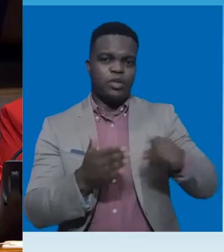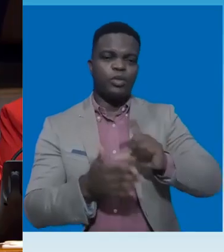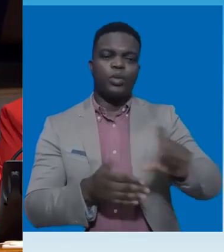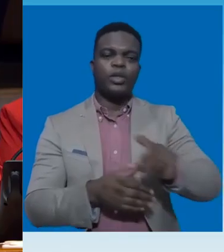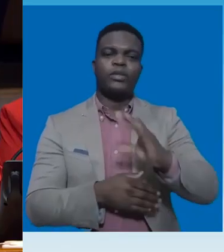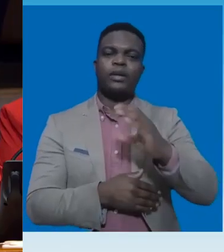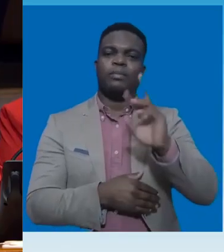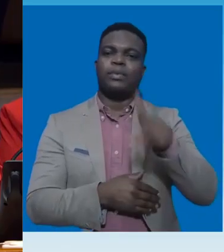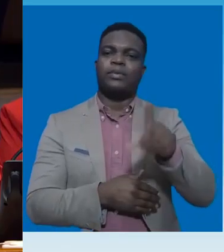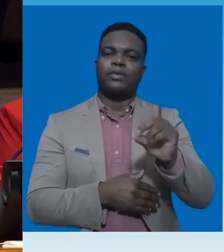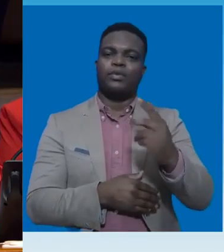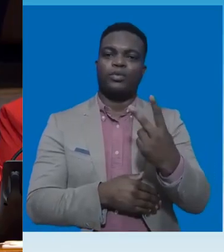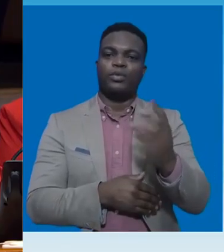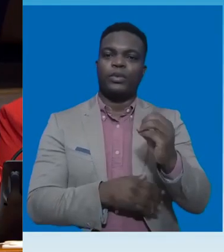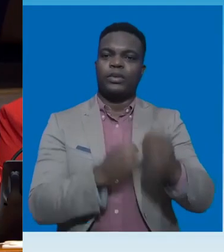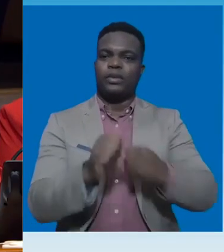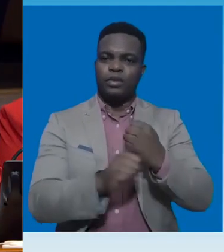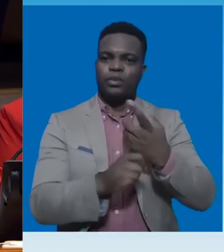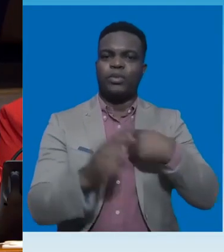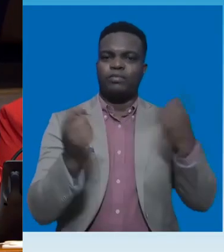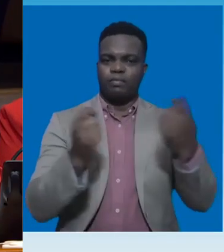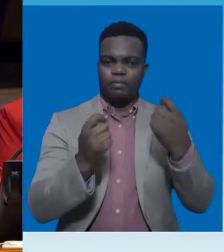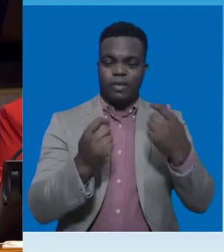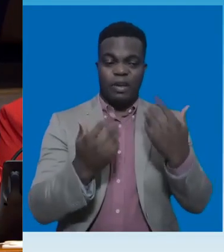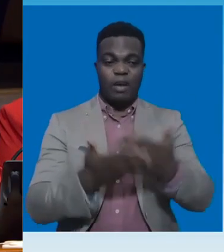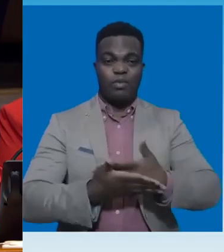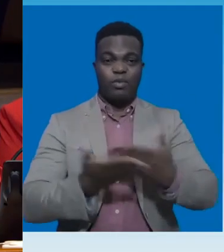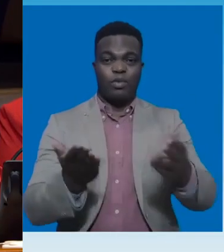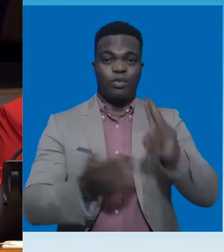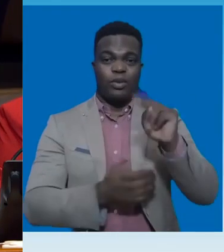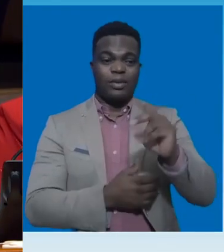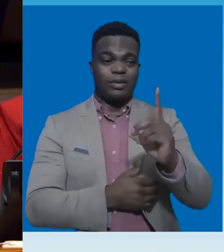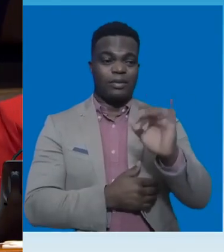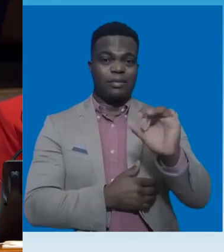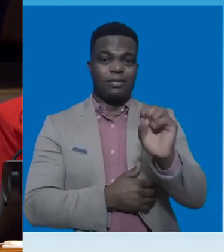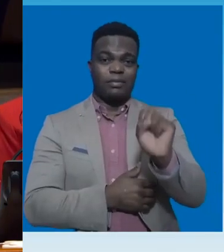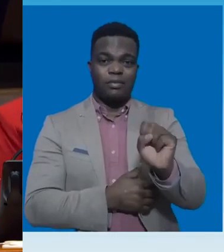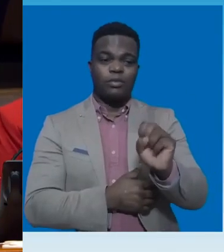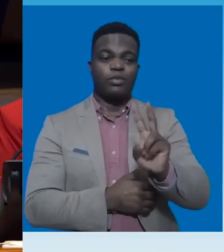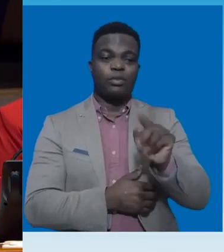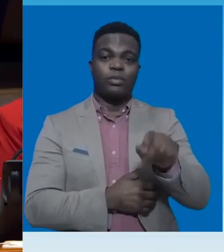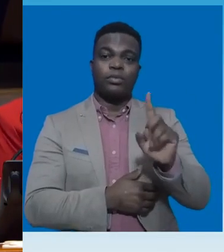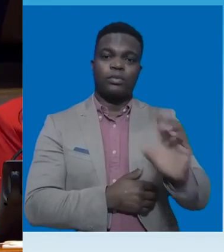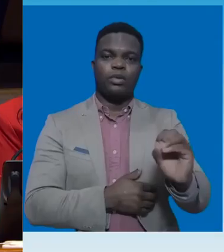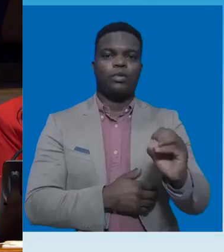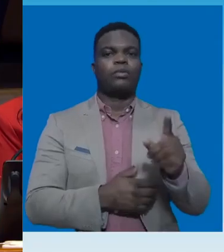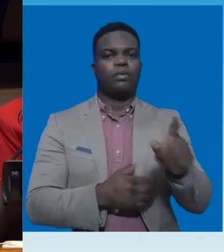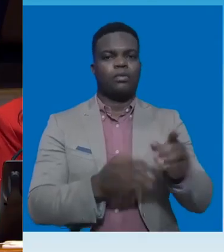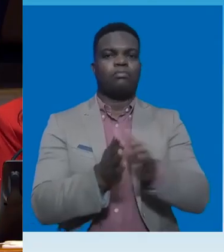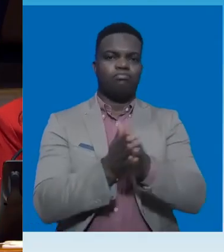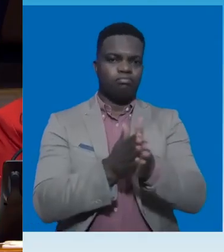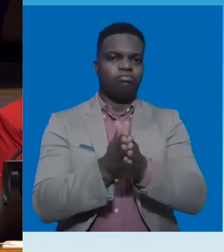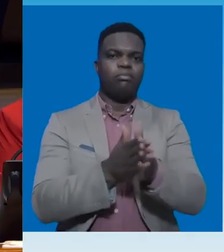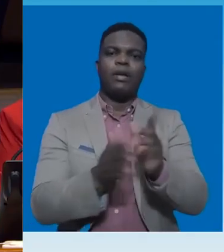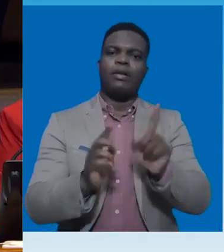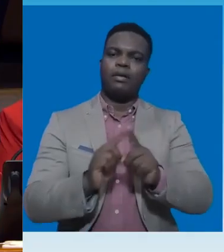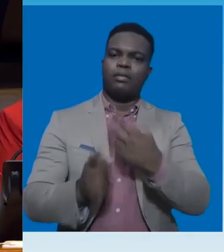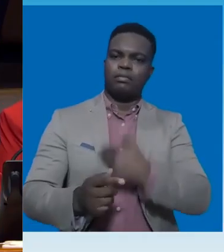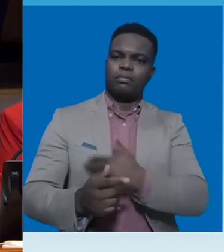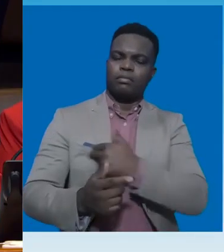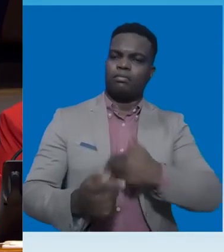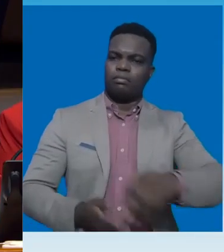a multilateral system that is fit for purpose. A strengthened and inclusive United Nations can